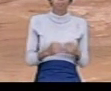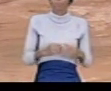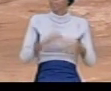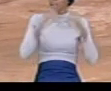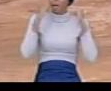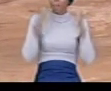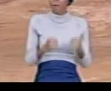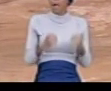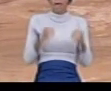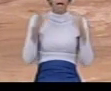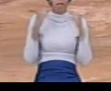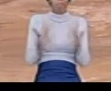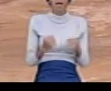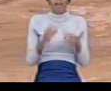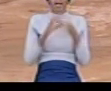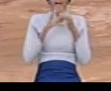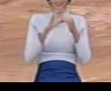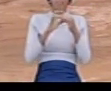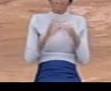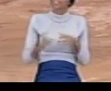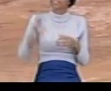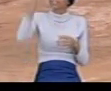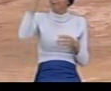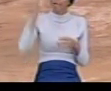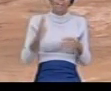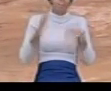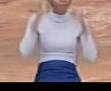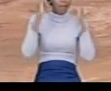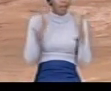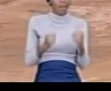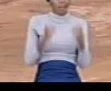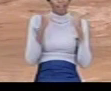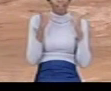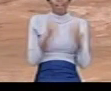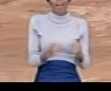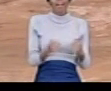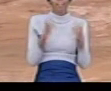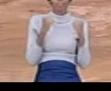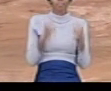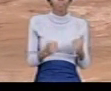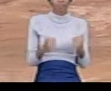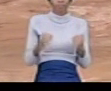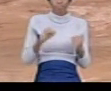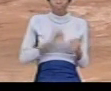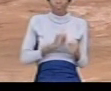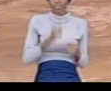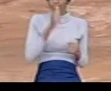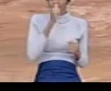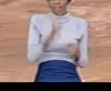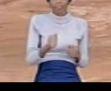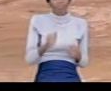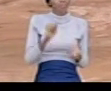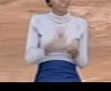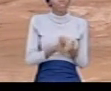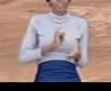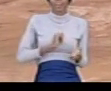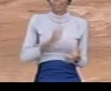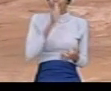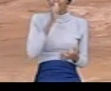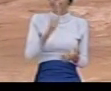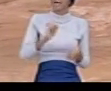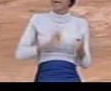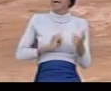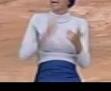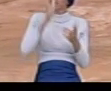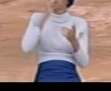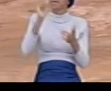belongs to God, power, power belongs to God, power. I am that I am,